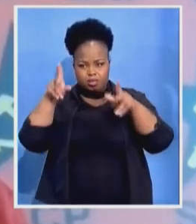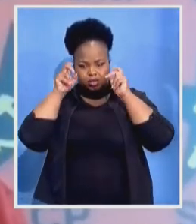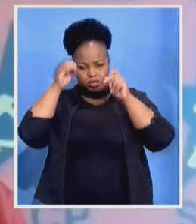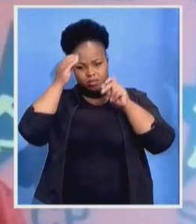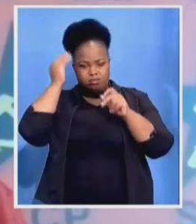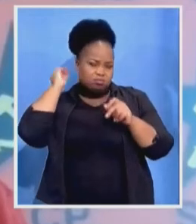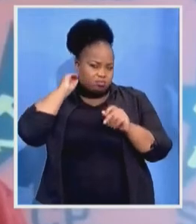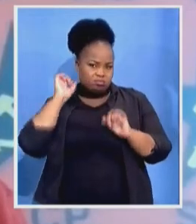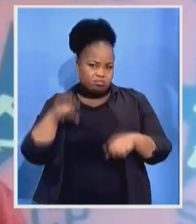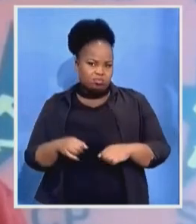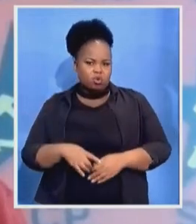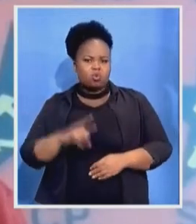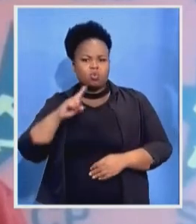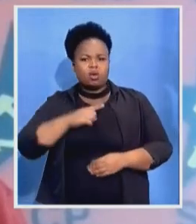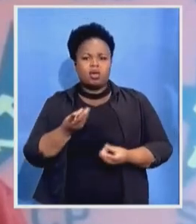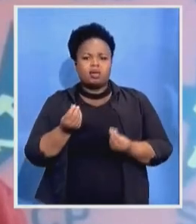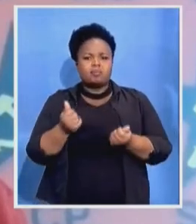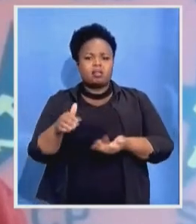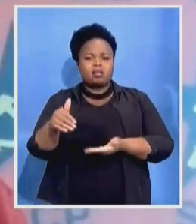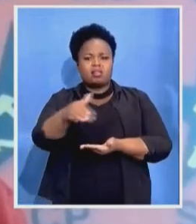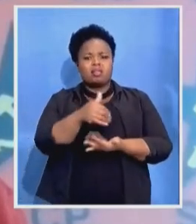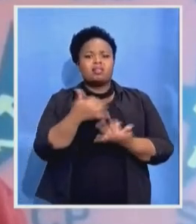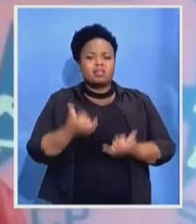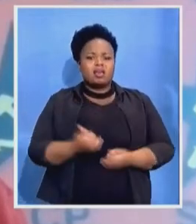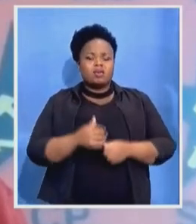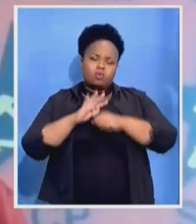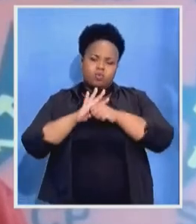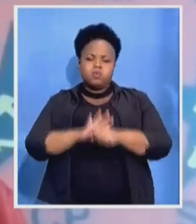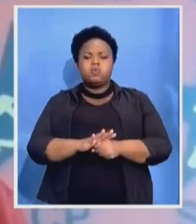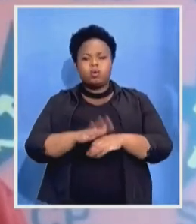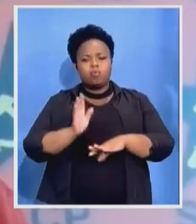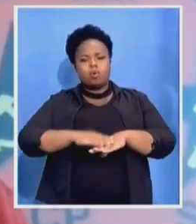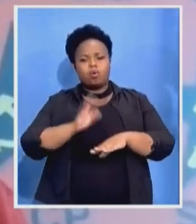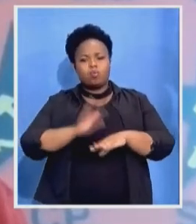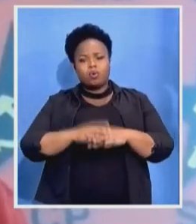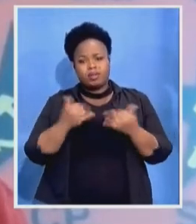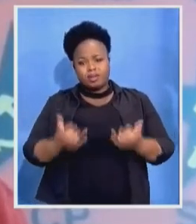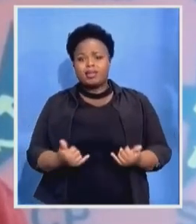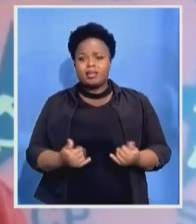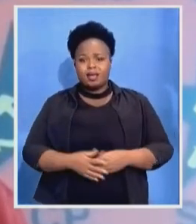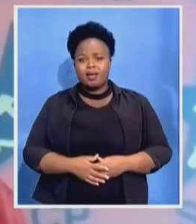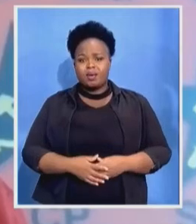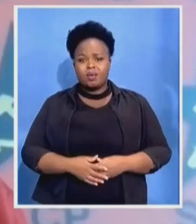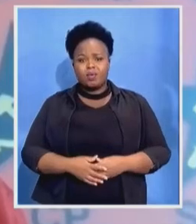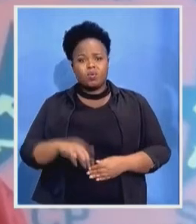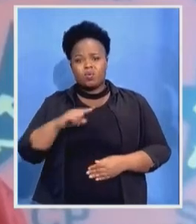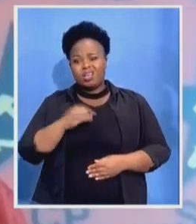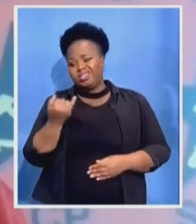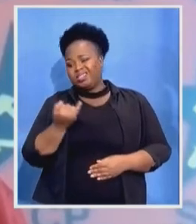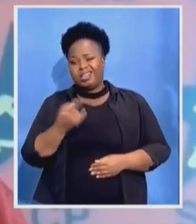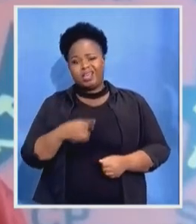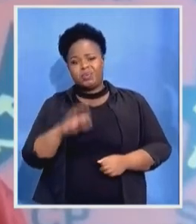pressure recently as if it is illegal in South Africa. Doing it